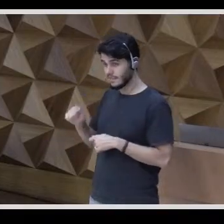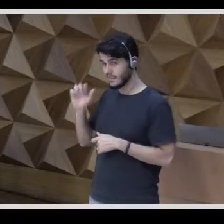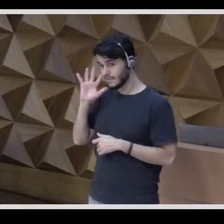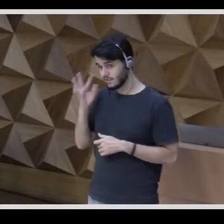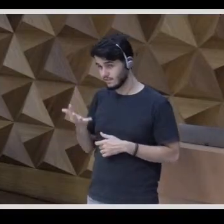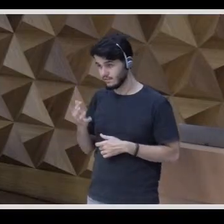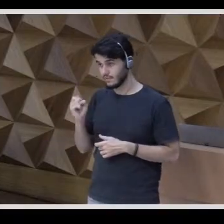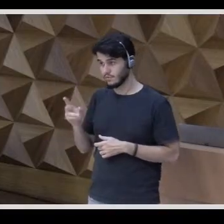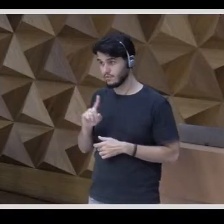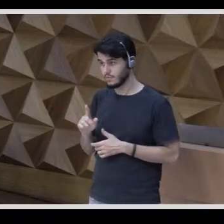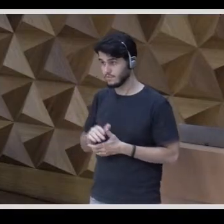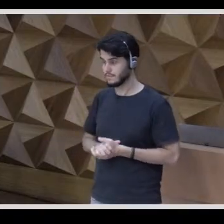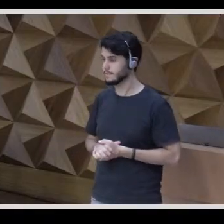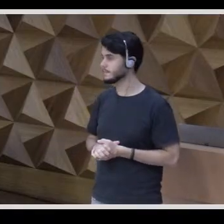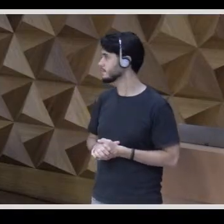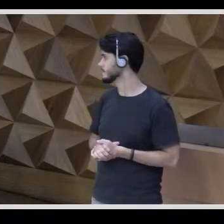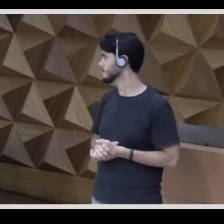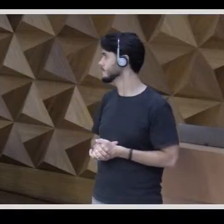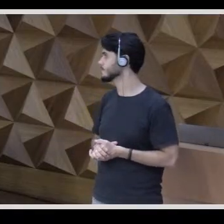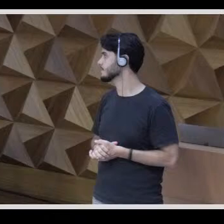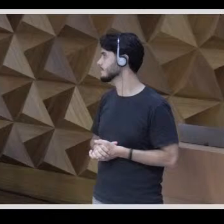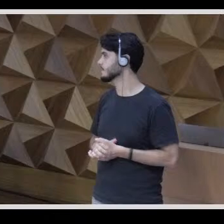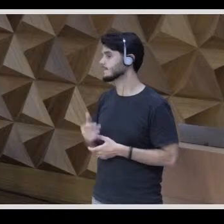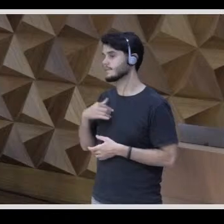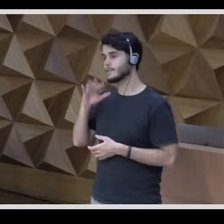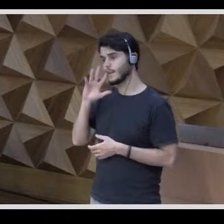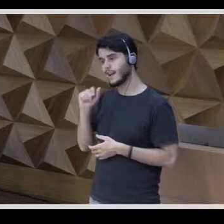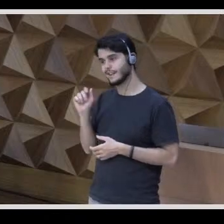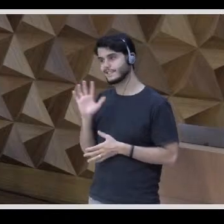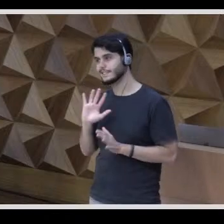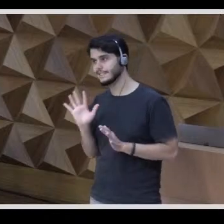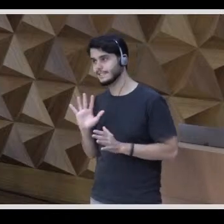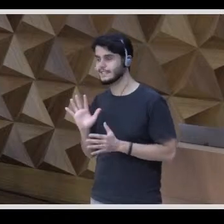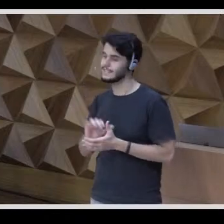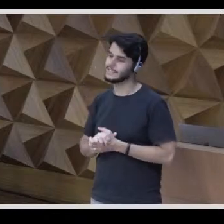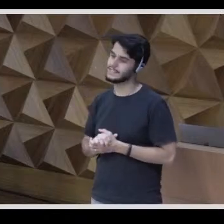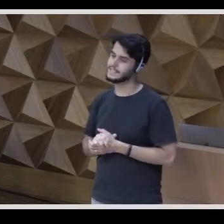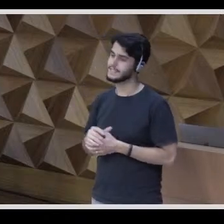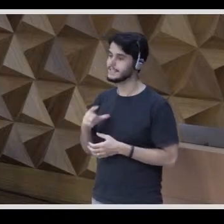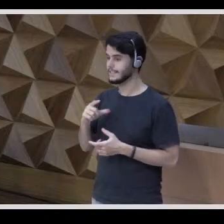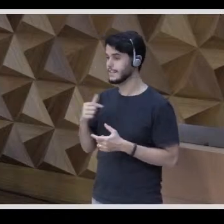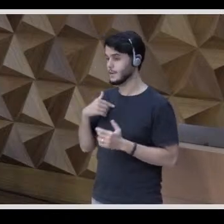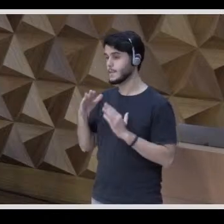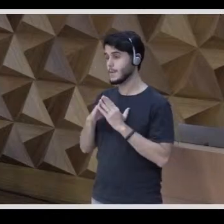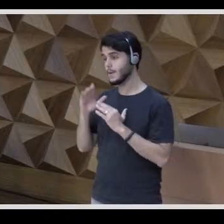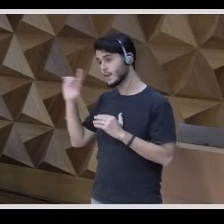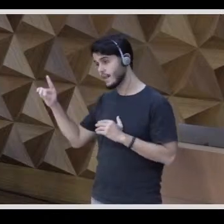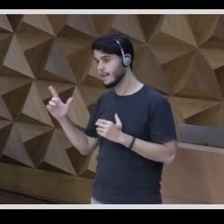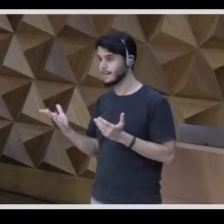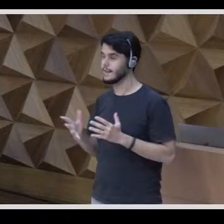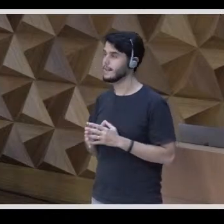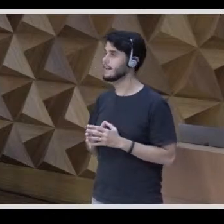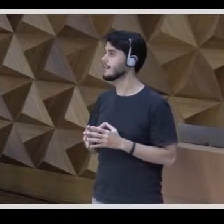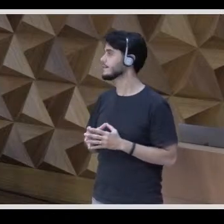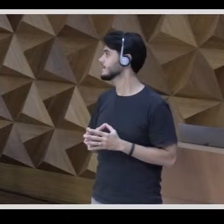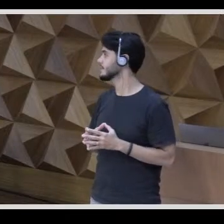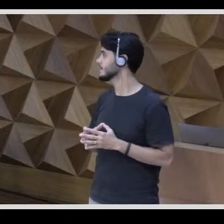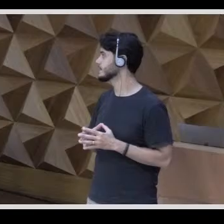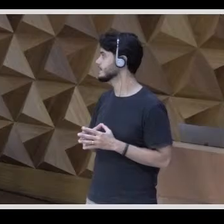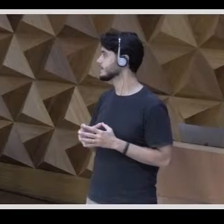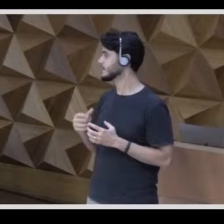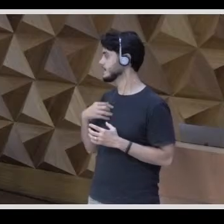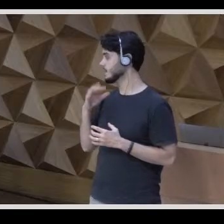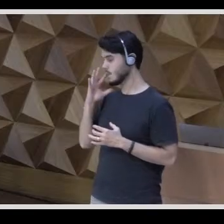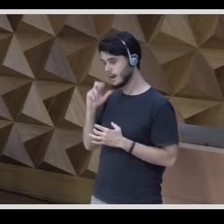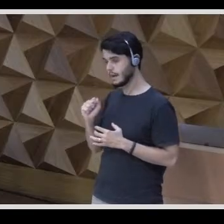It would be awful if I said no, wouldn't it? No, and I'm leaving now. I think it's like anything. When you look at